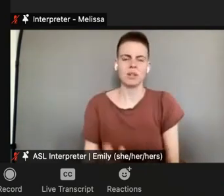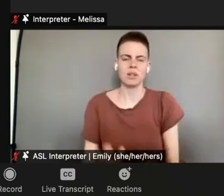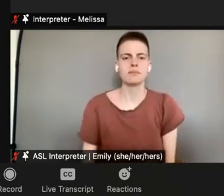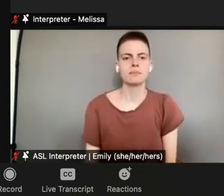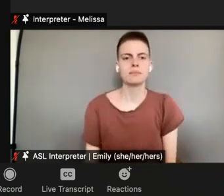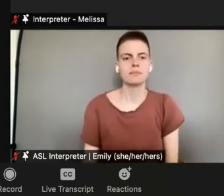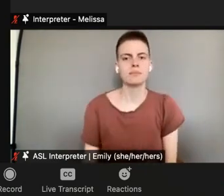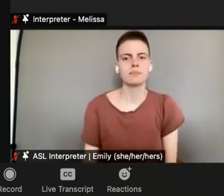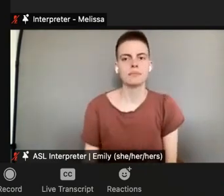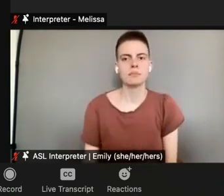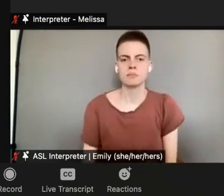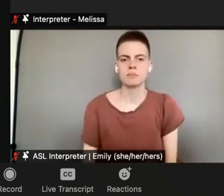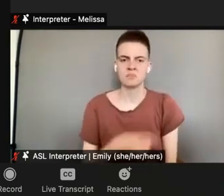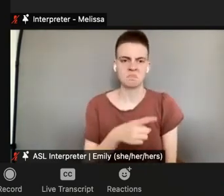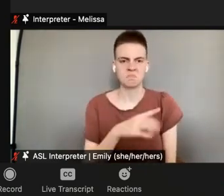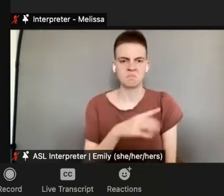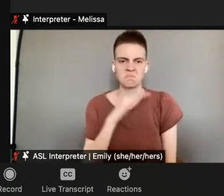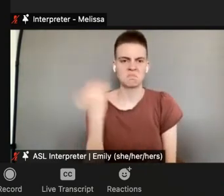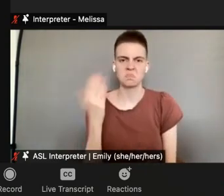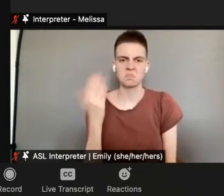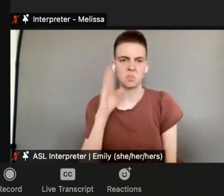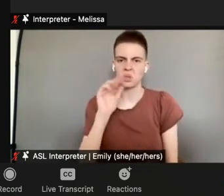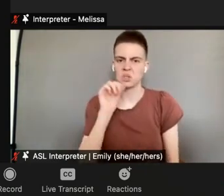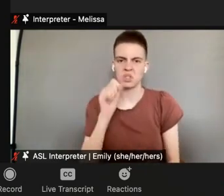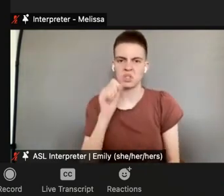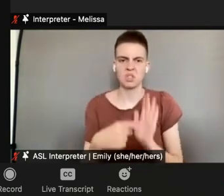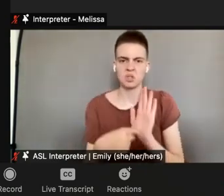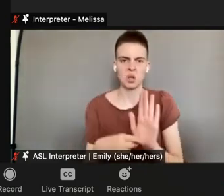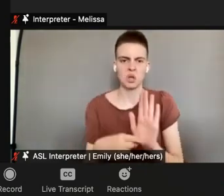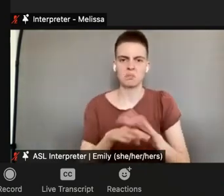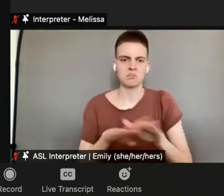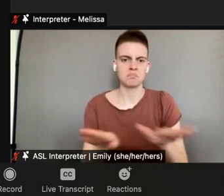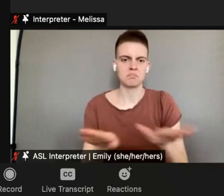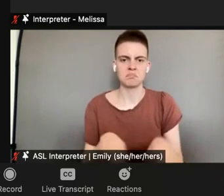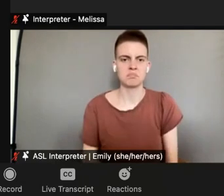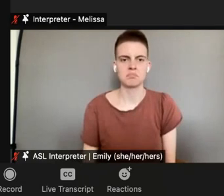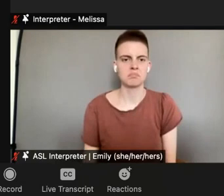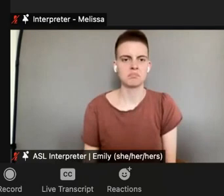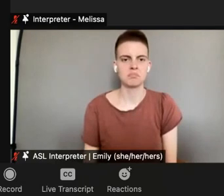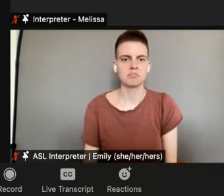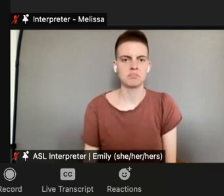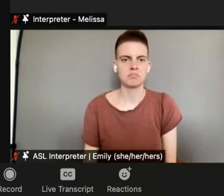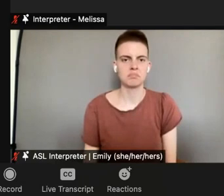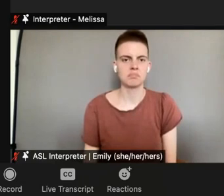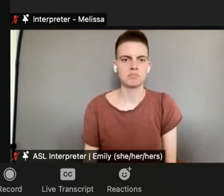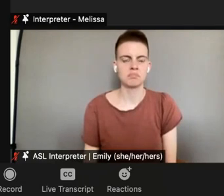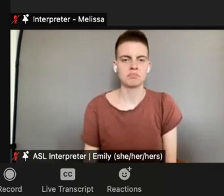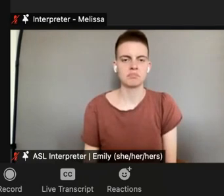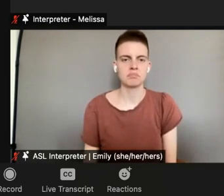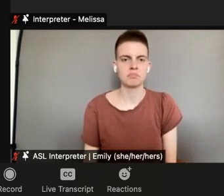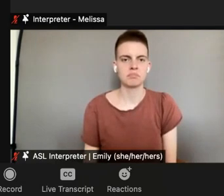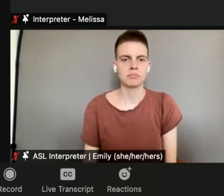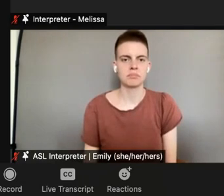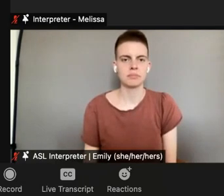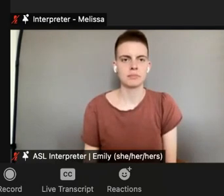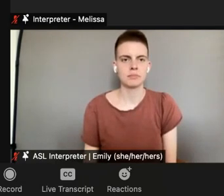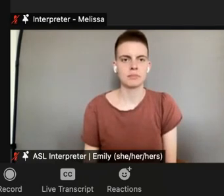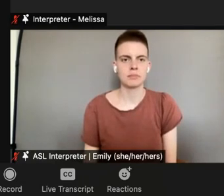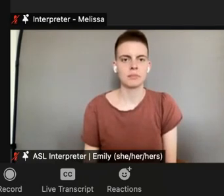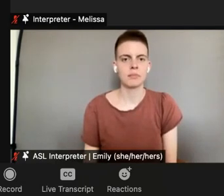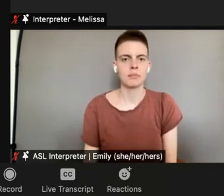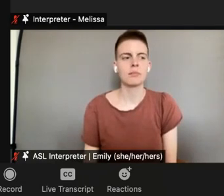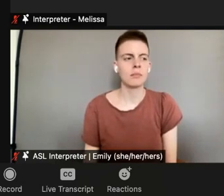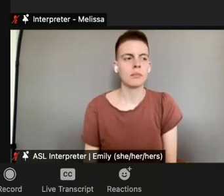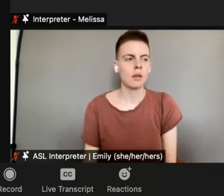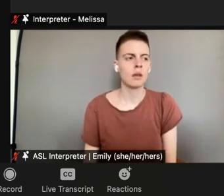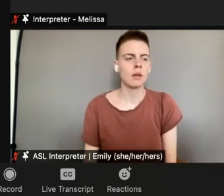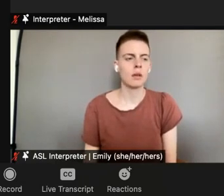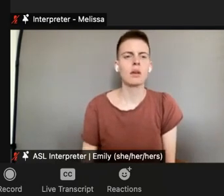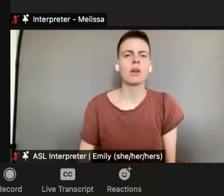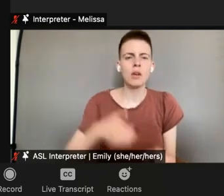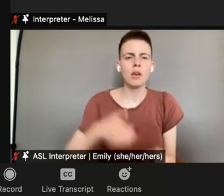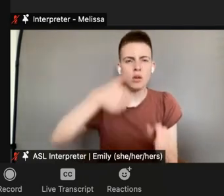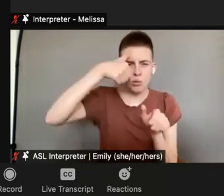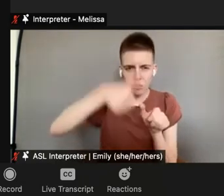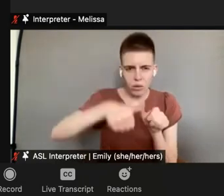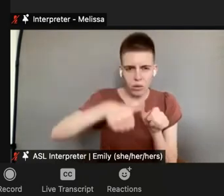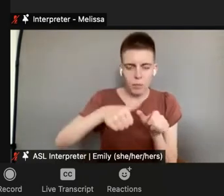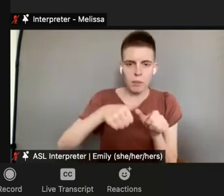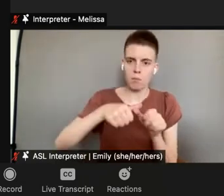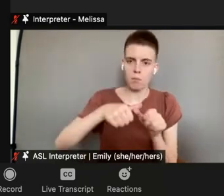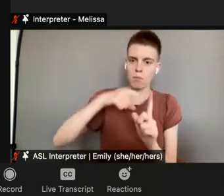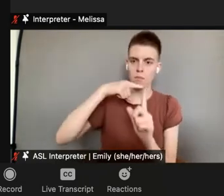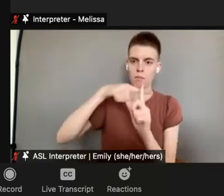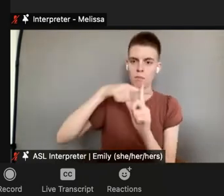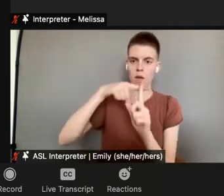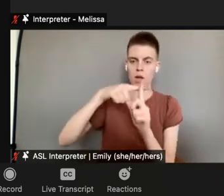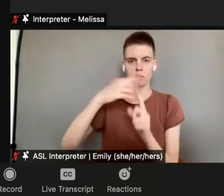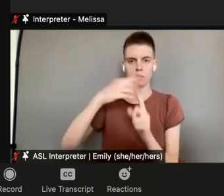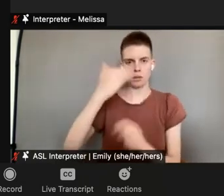So I'm not going to show this one. I think that's enough of that. Remember about positive self-awareness